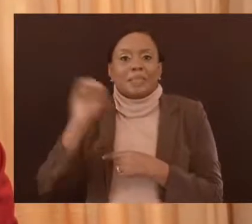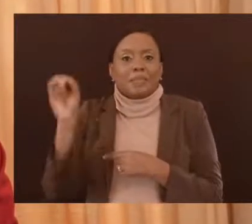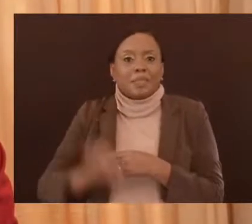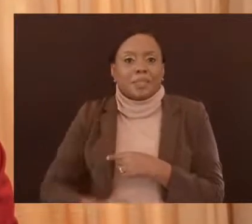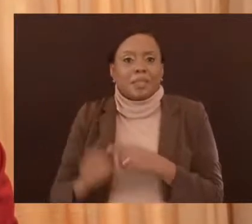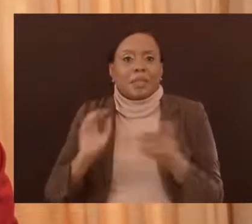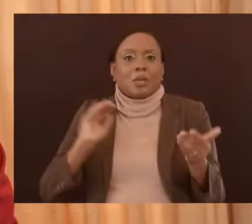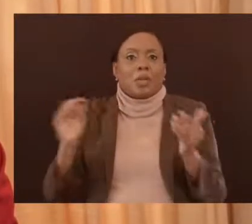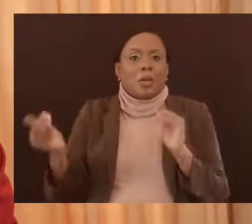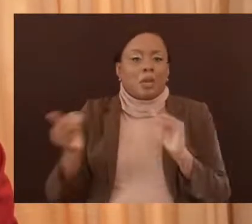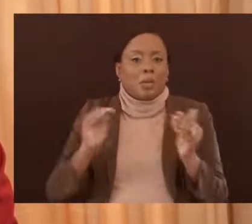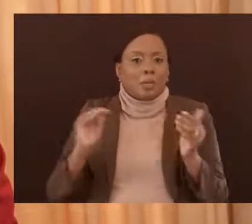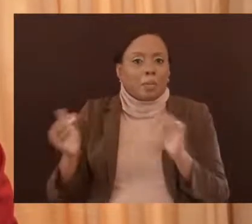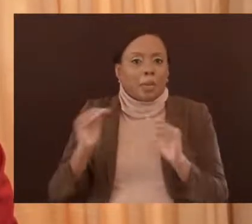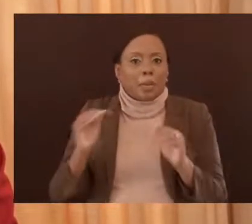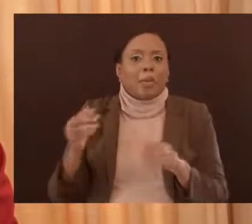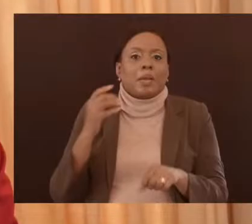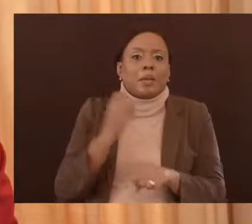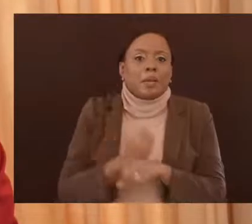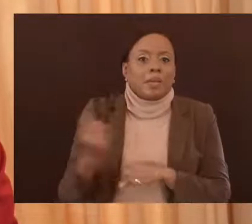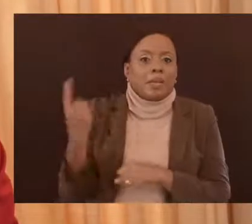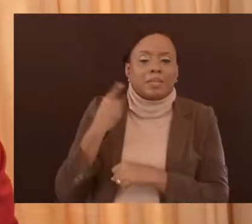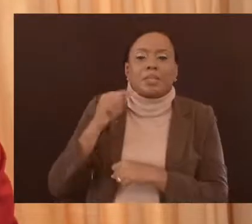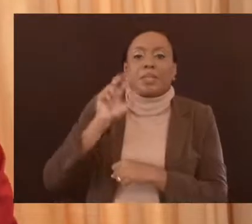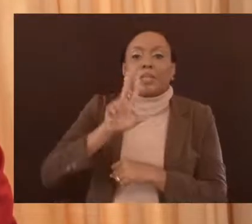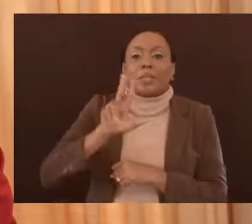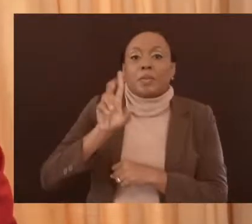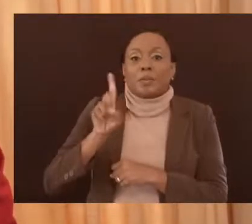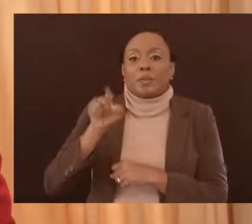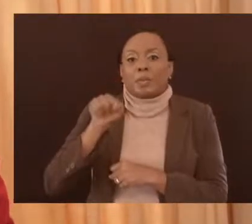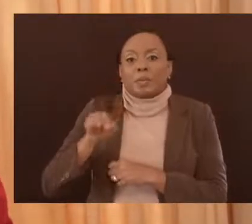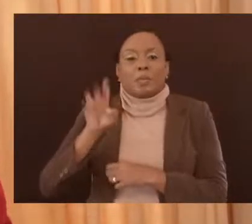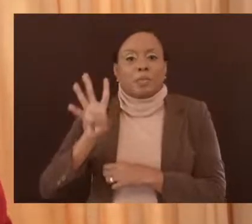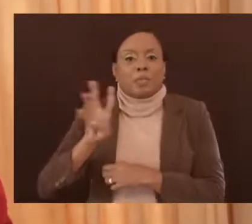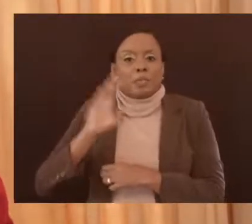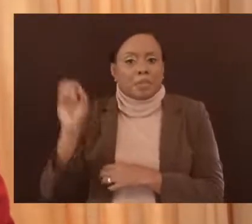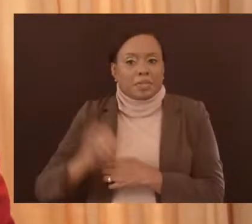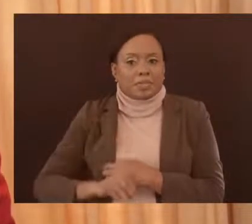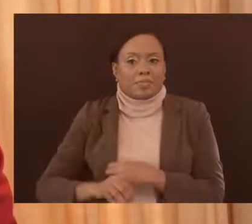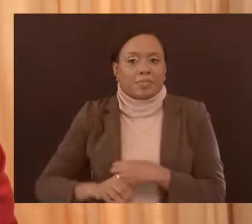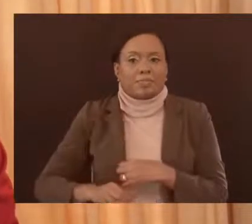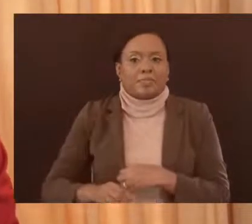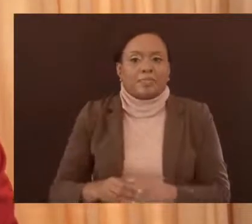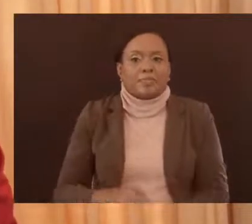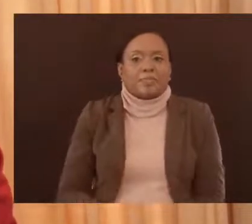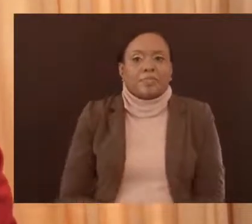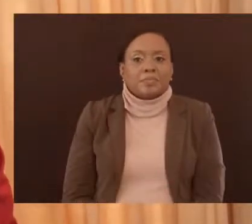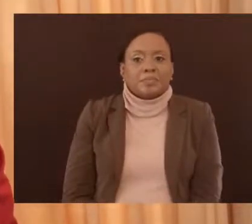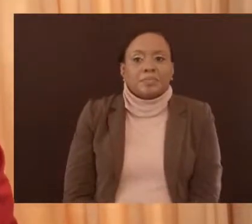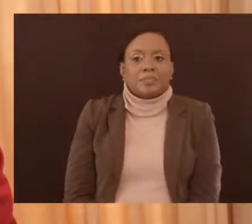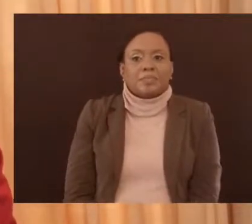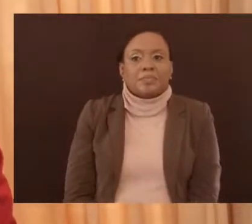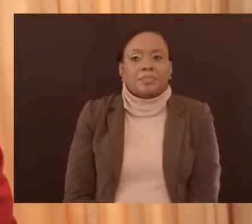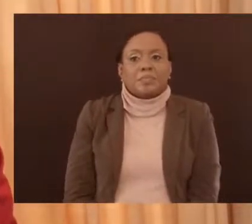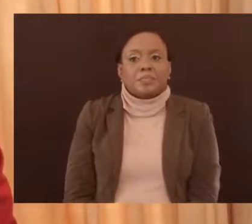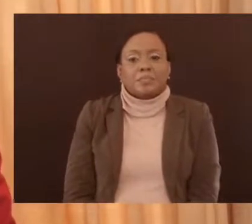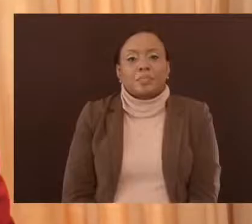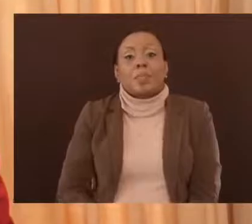compared to 1,053 or 31.4% in 2020. We also had